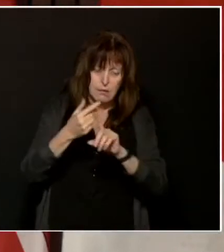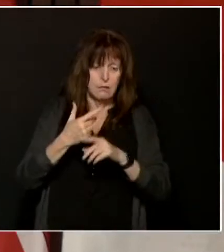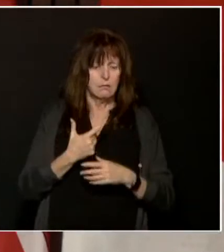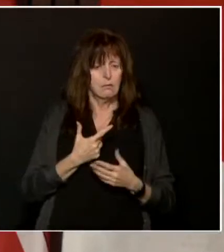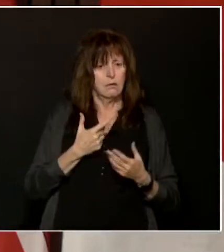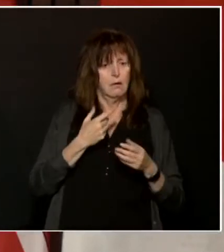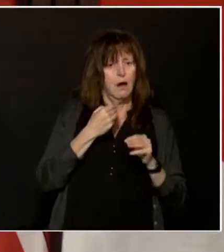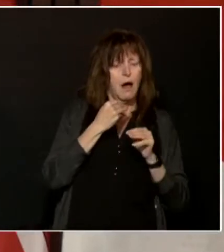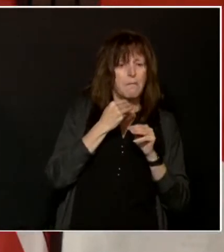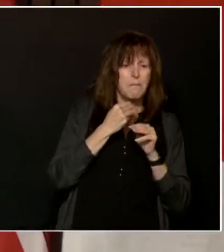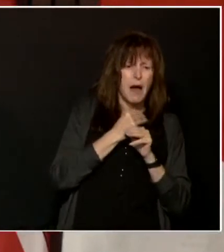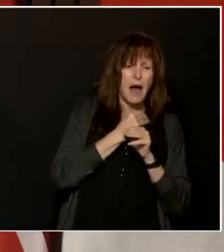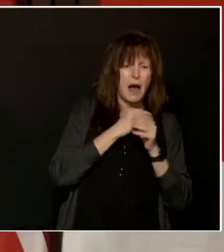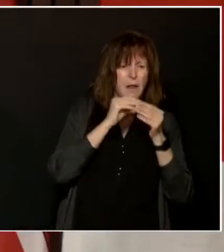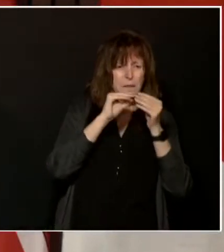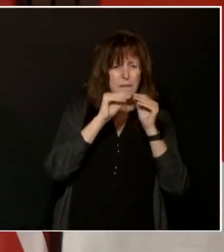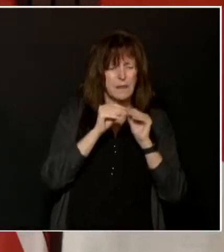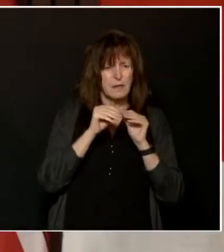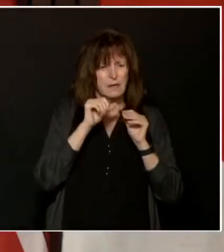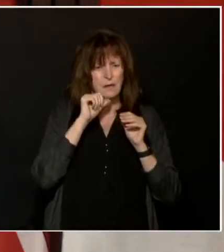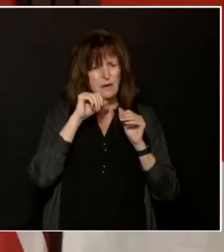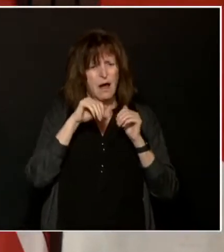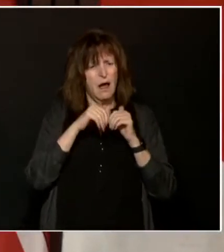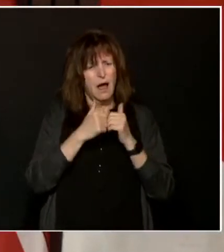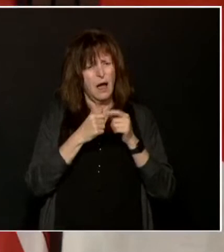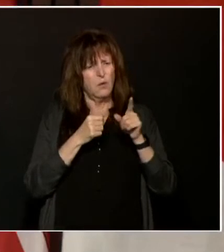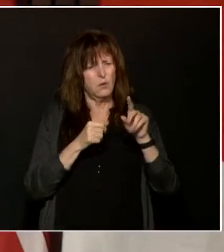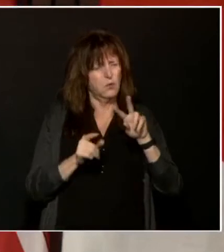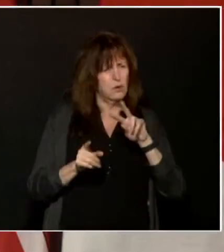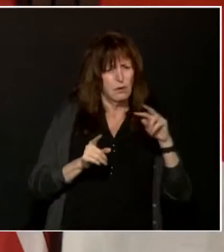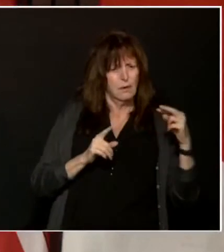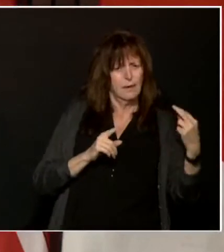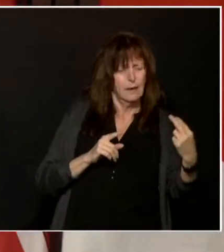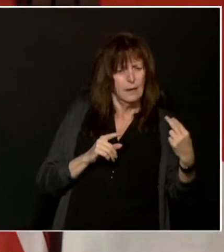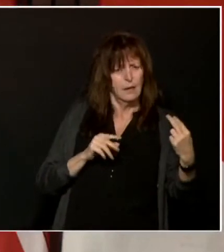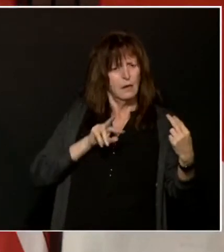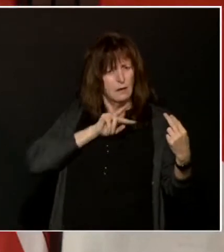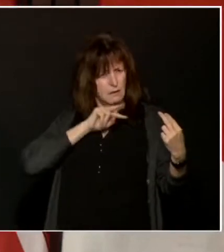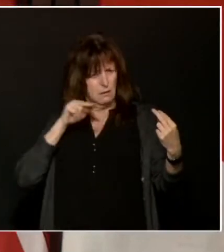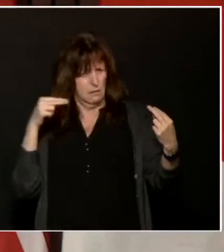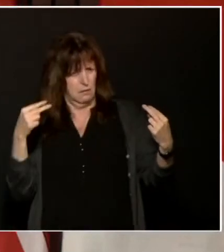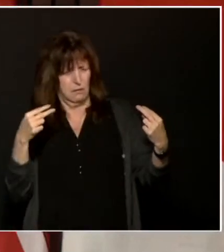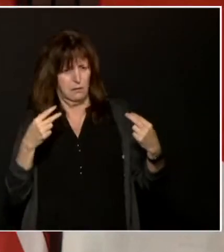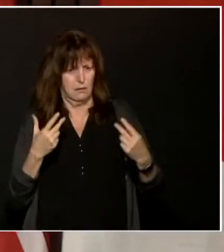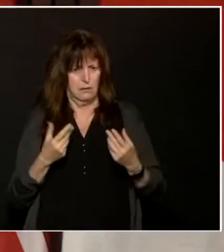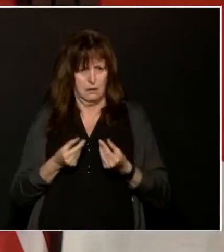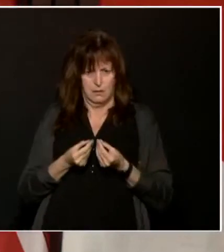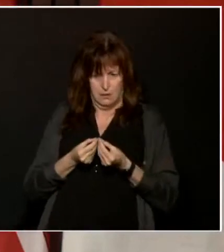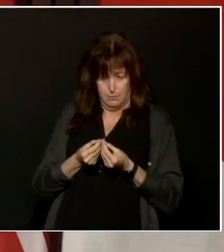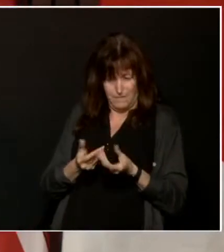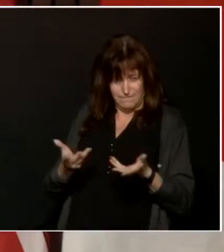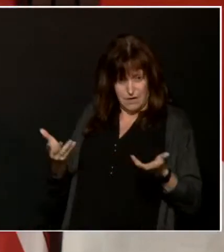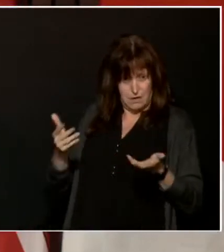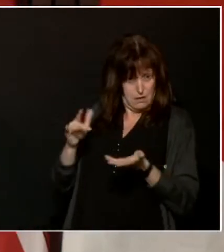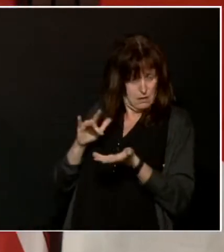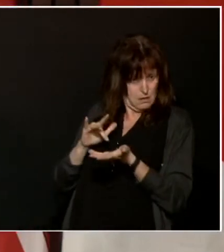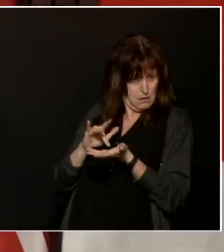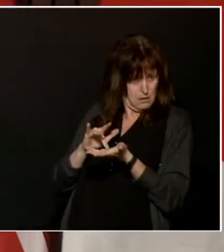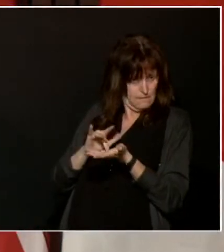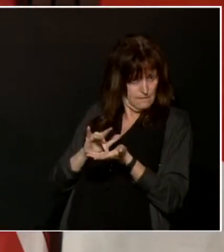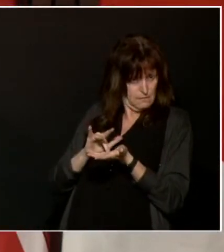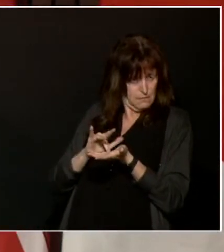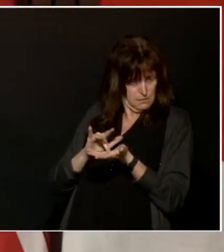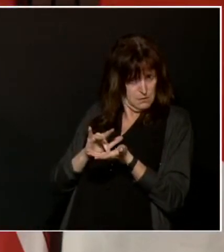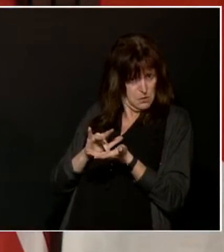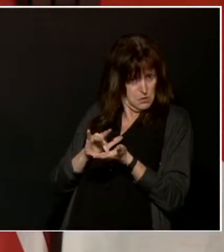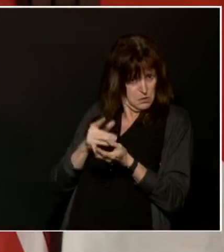the way that you're thinking of the math. We will be providing it to pharmacies to be able to effectively deliver it within the time